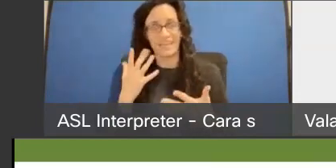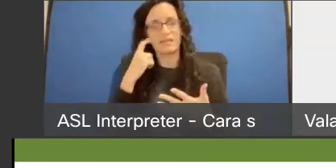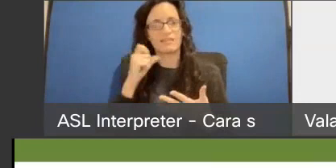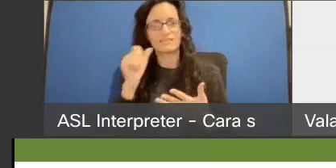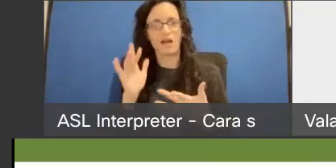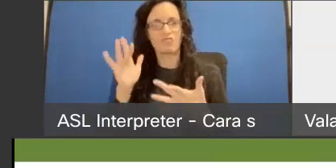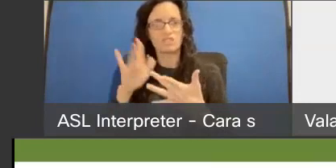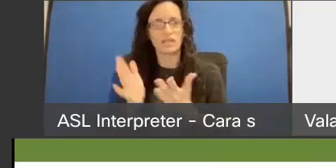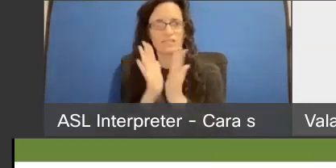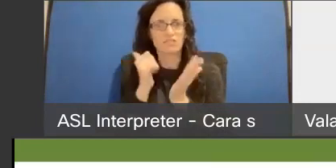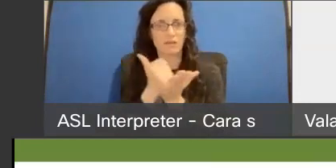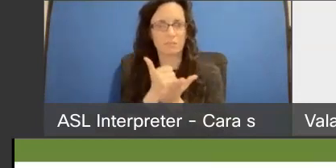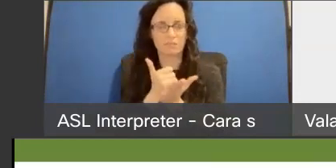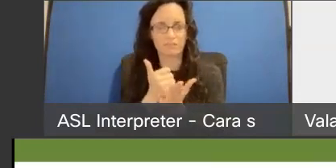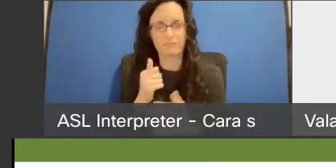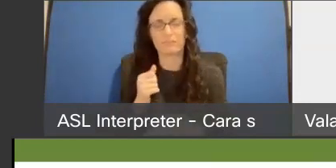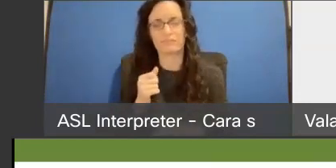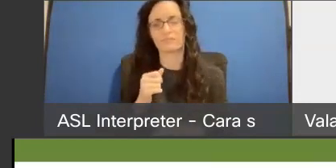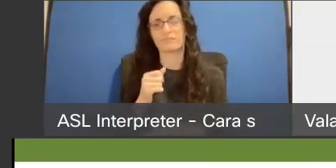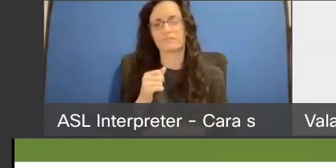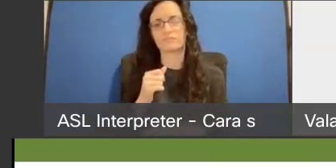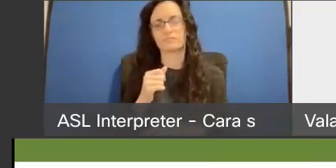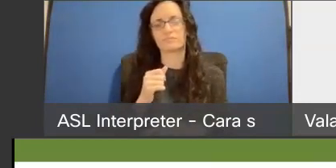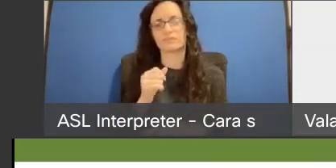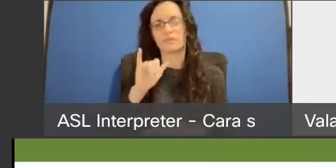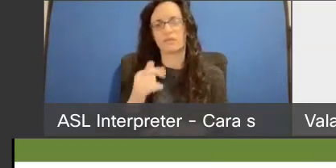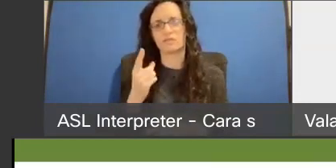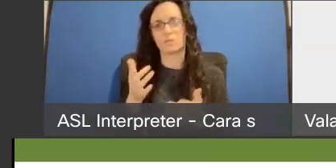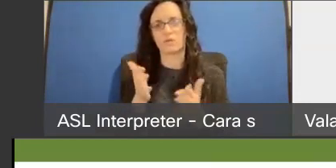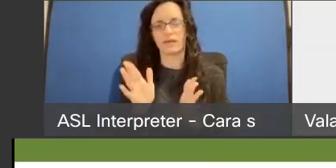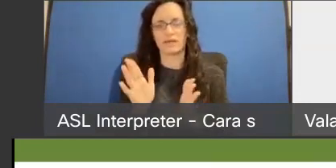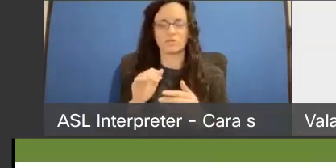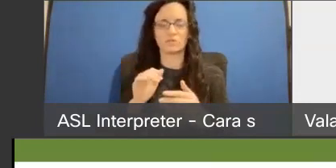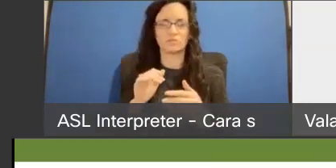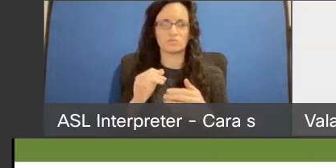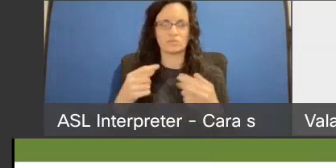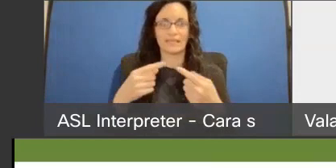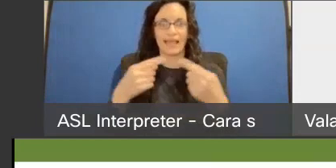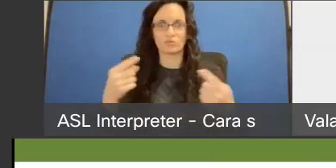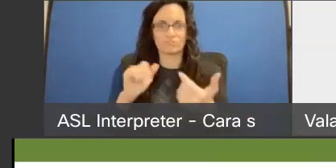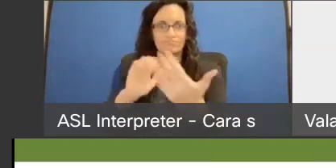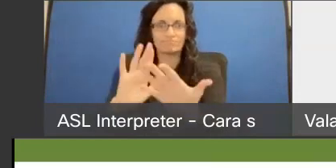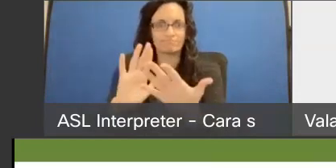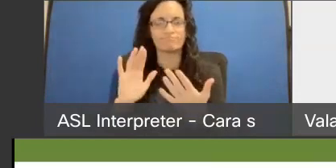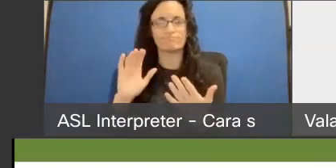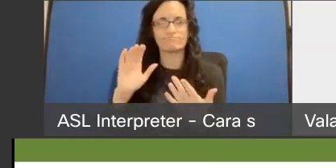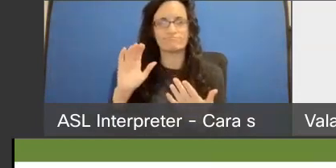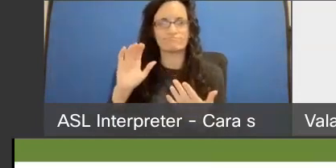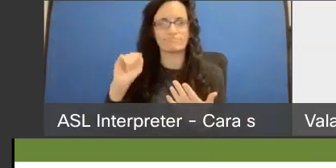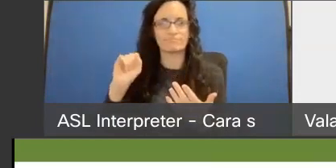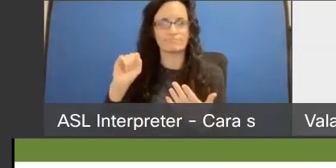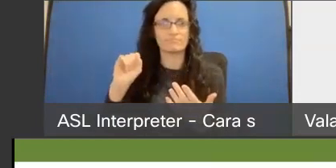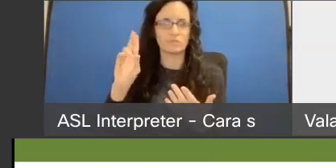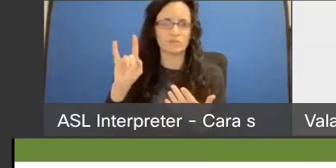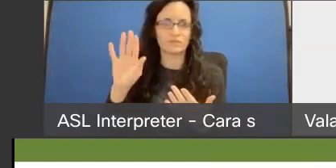So I think that's one of the ways of countering that kind of exposure to suicide. We could talk more about that. And you see some of the other factors here too. The